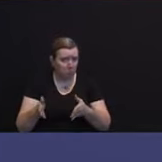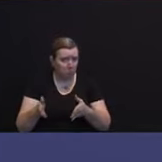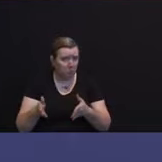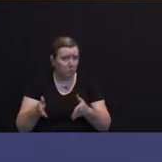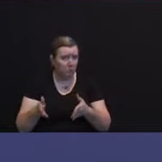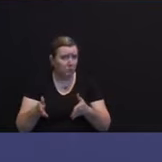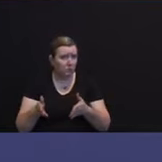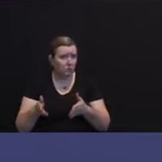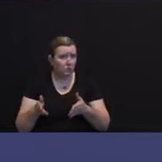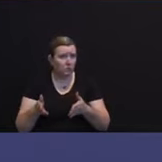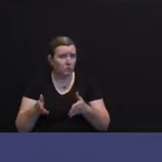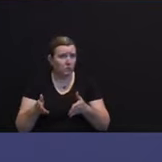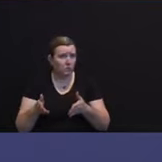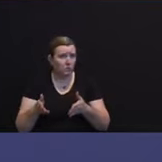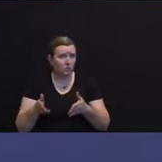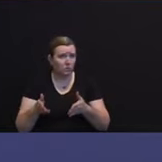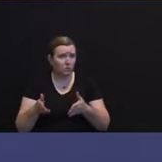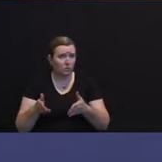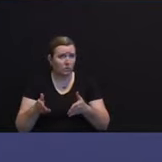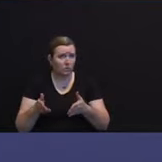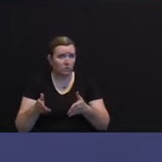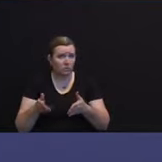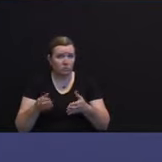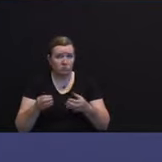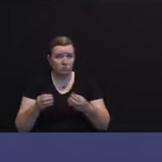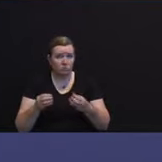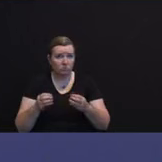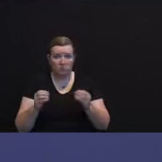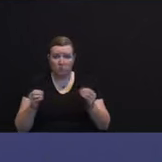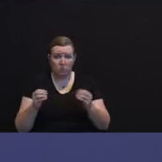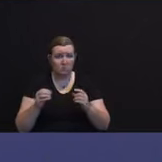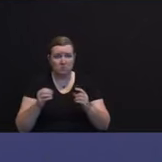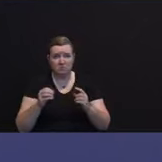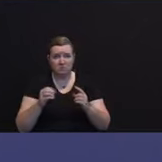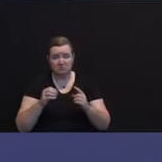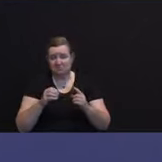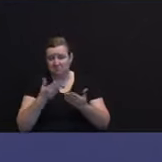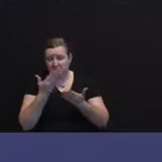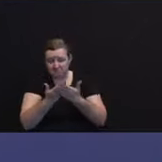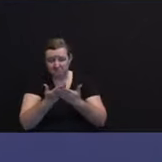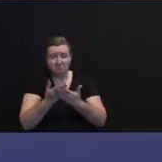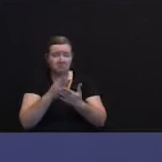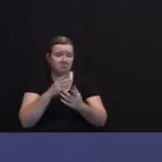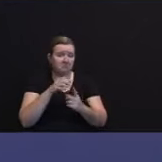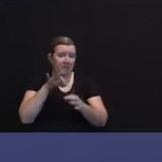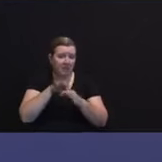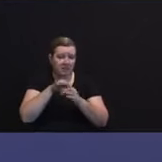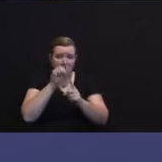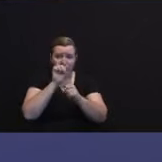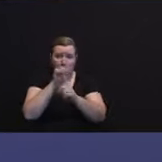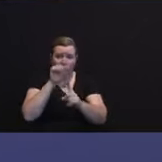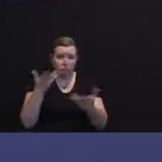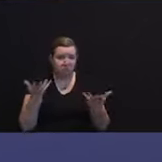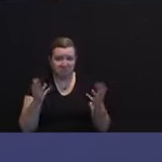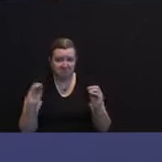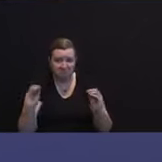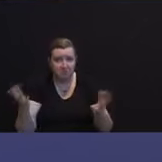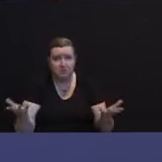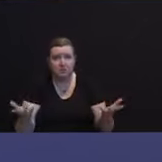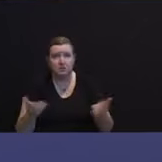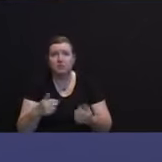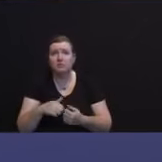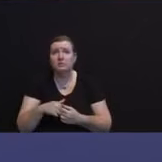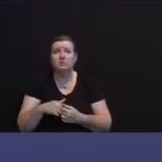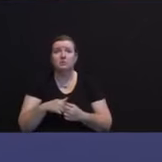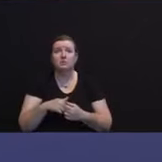if he knows something I don't know. I don't know of any instances on voter fraud. I believe there was one charge filed by the Hunterdon County Prosecutor's Office surrounding